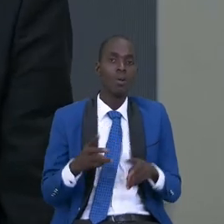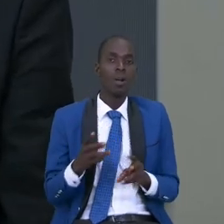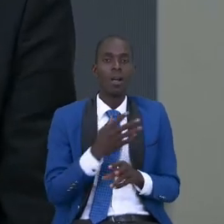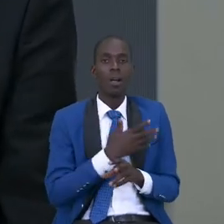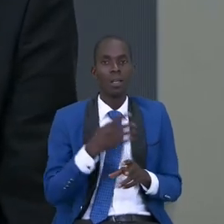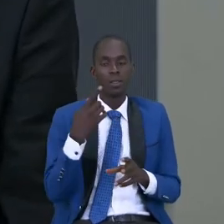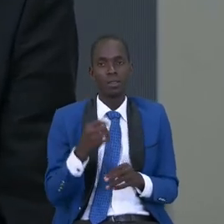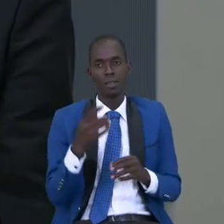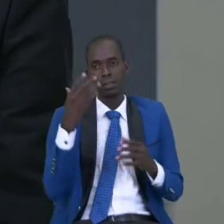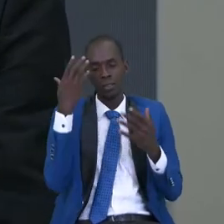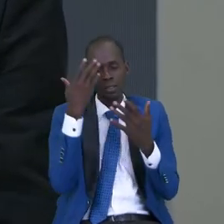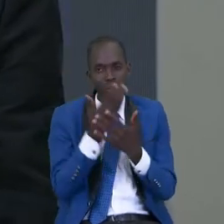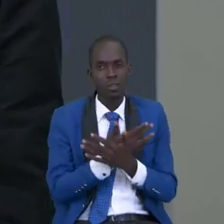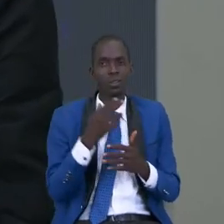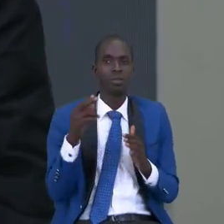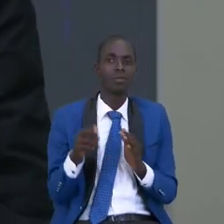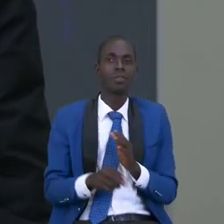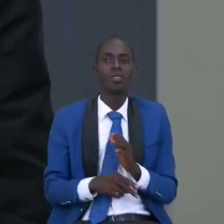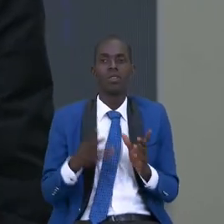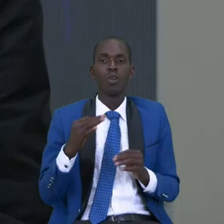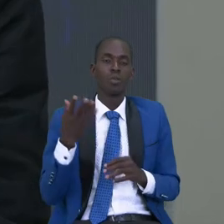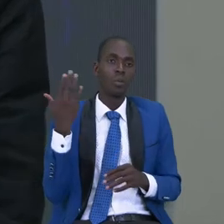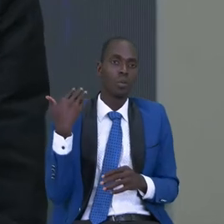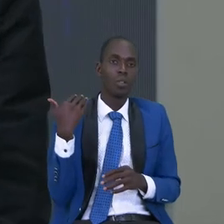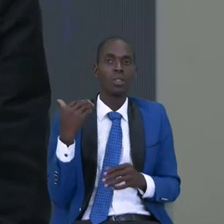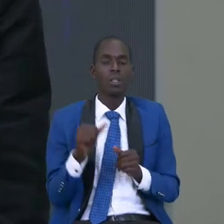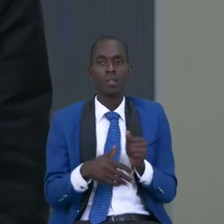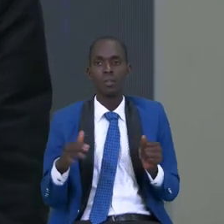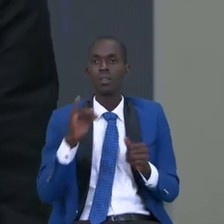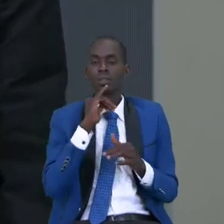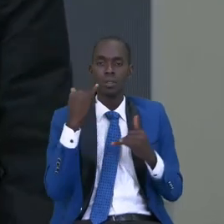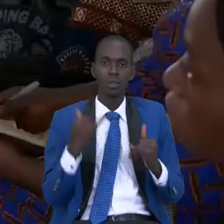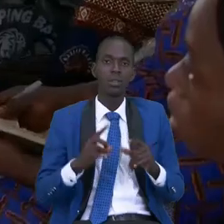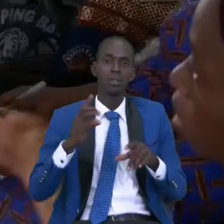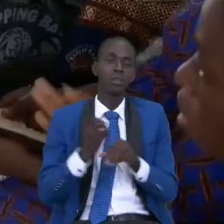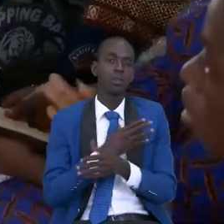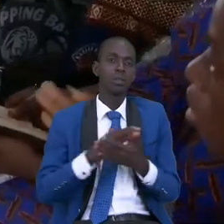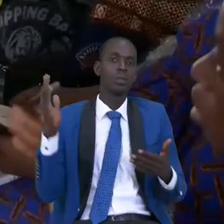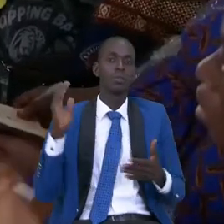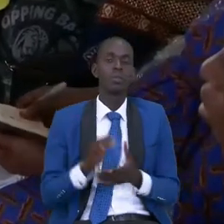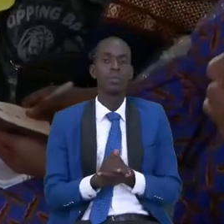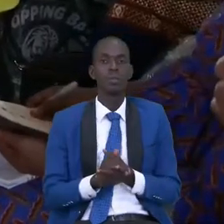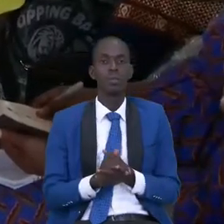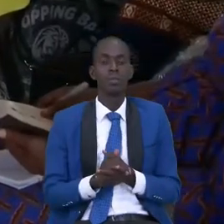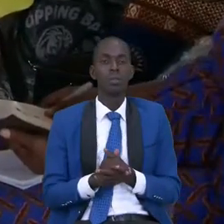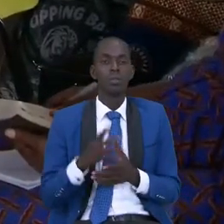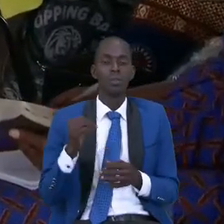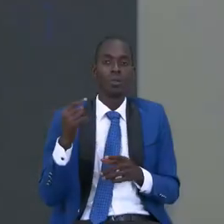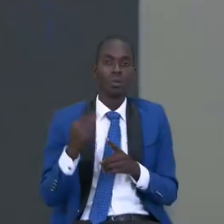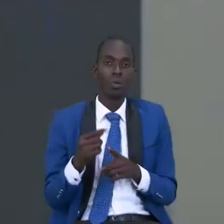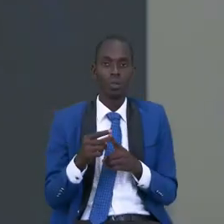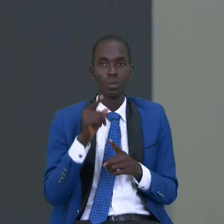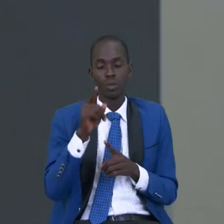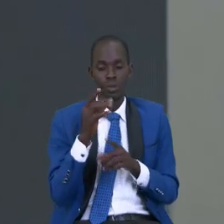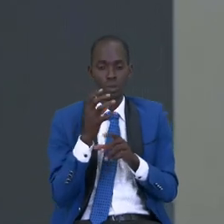the dimness of unbelief of the past, everything is now gone. Amen. The word you receive